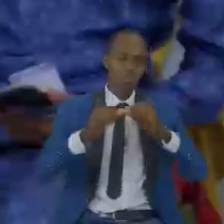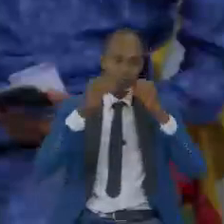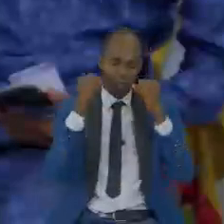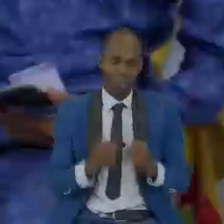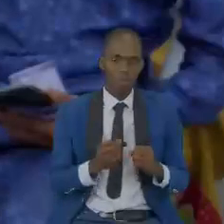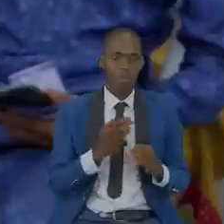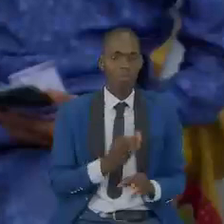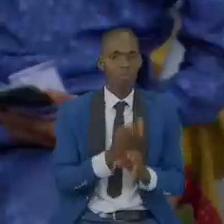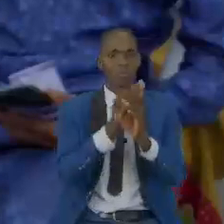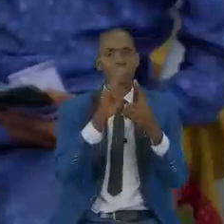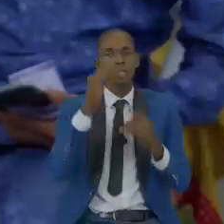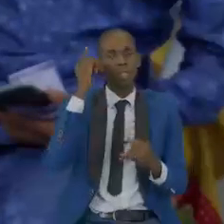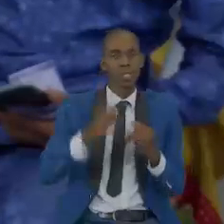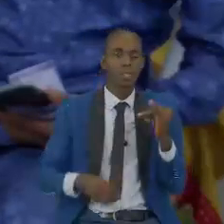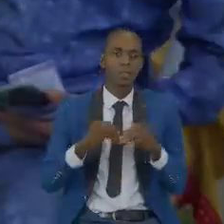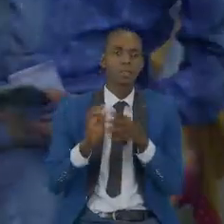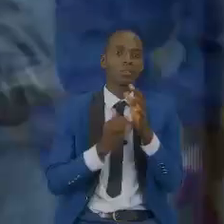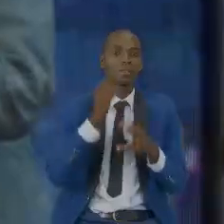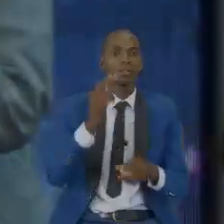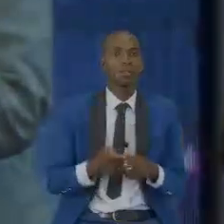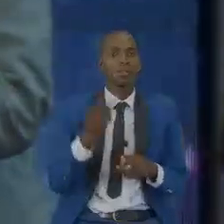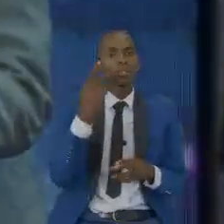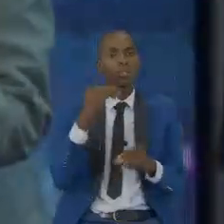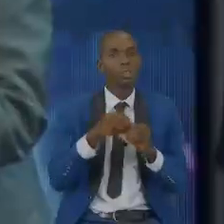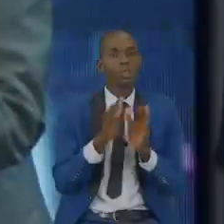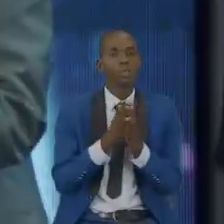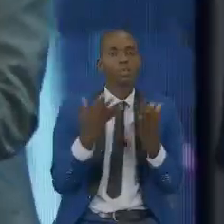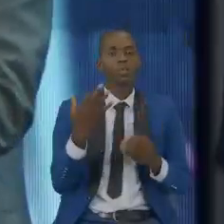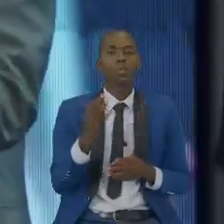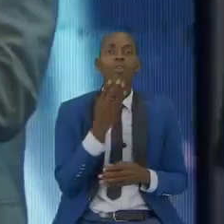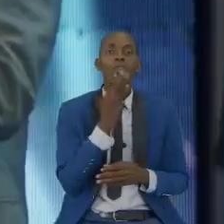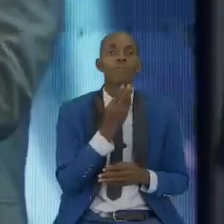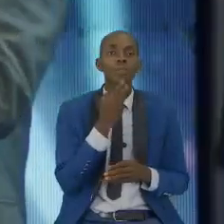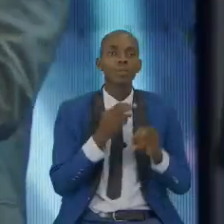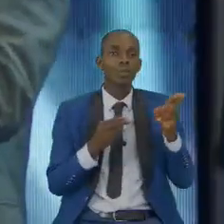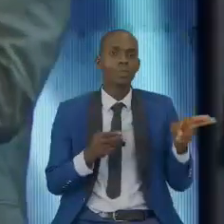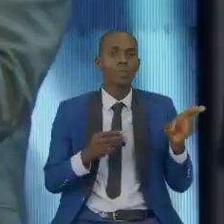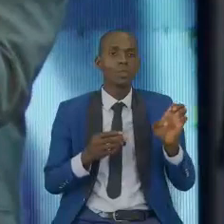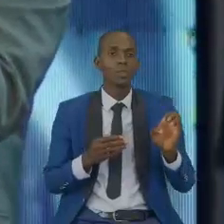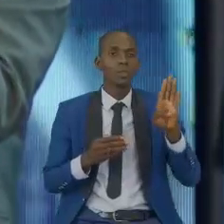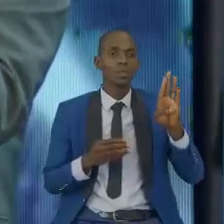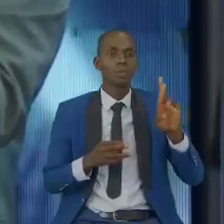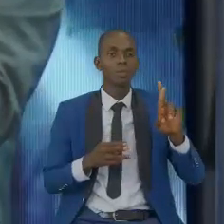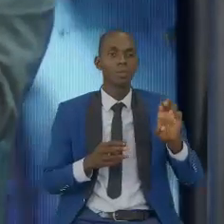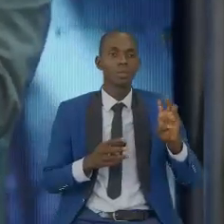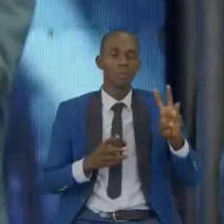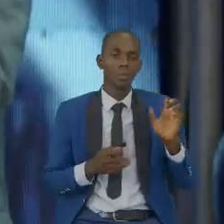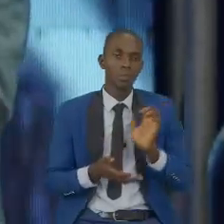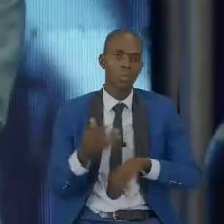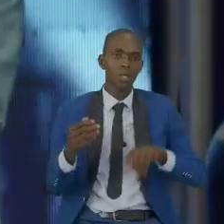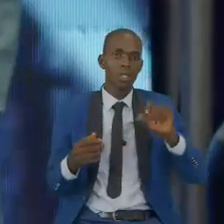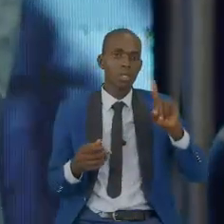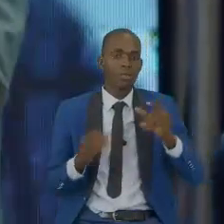in Jesus' name. Look at Hebrews chapter 11. I'm reading from verse 24. Hebrews